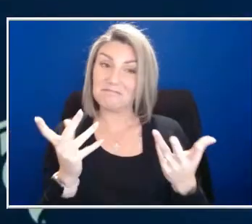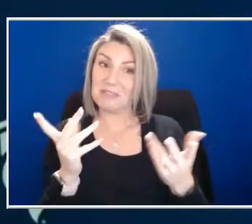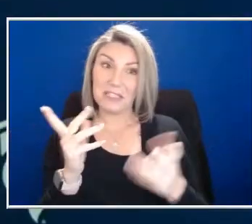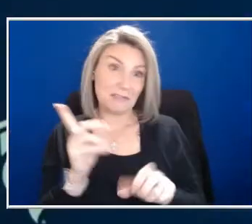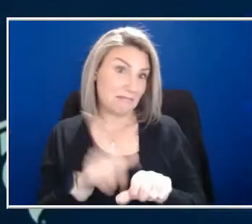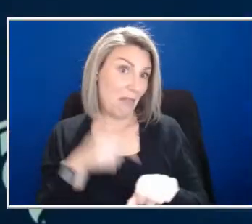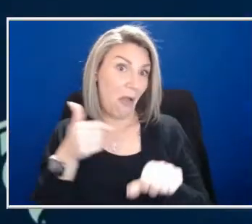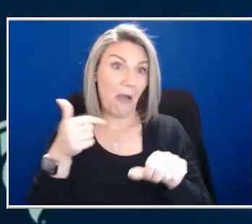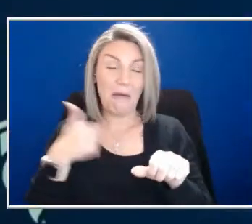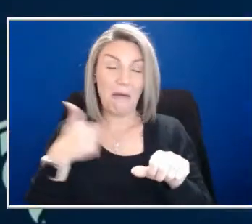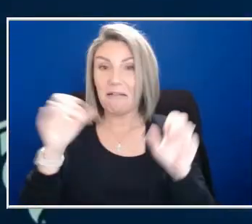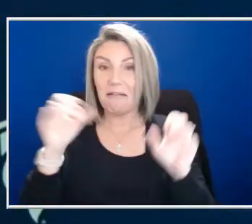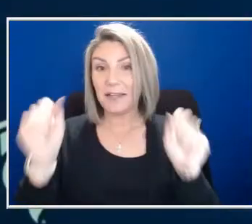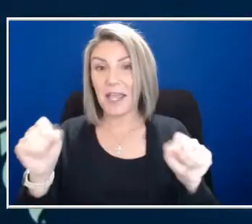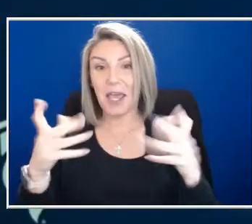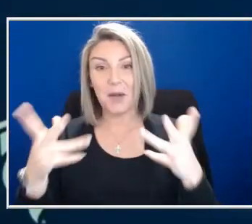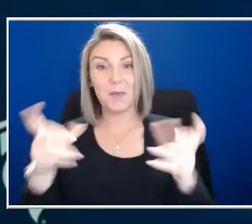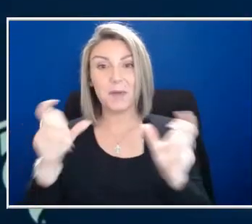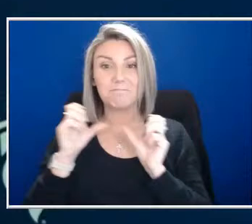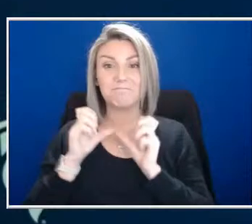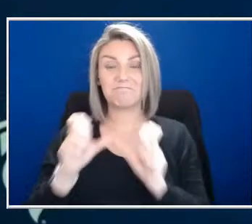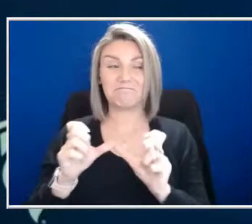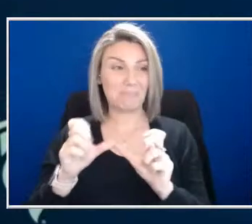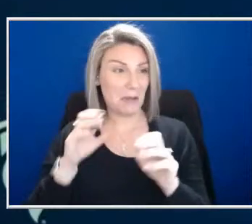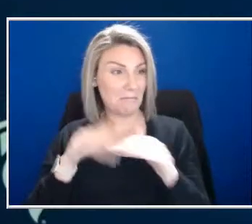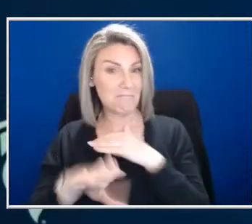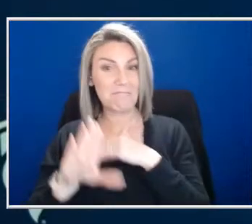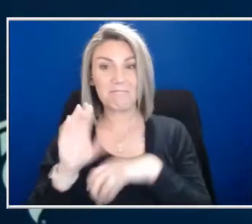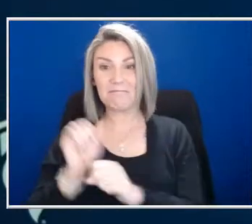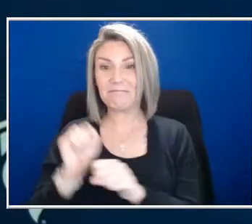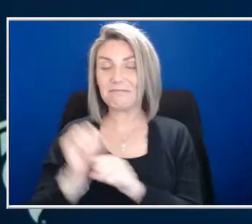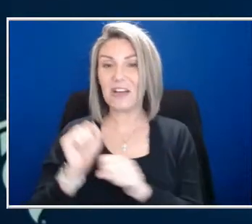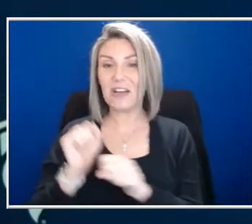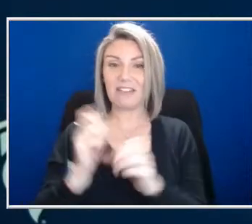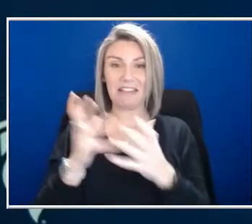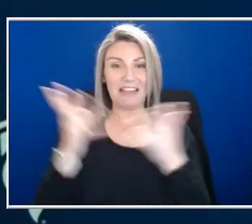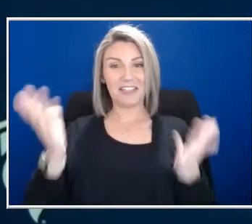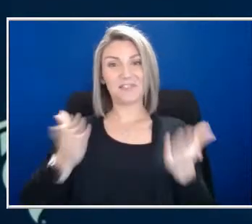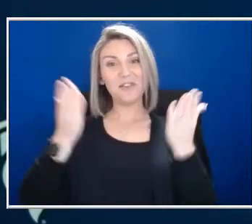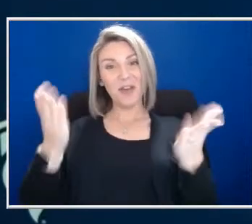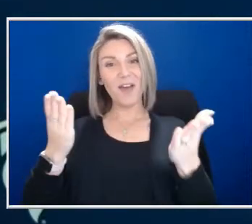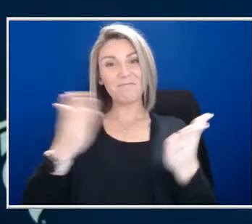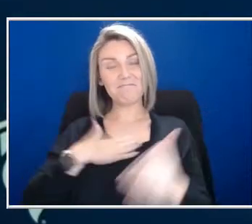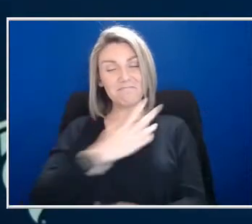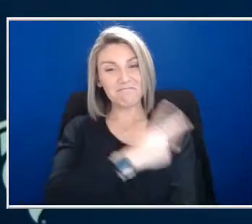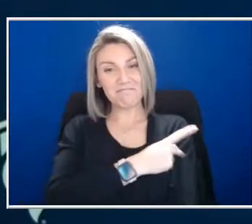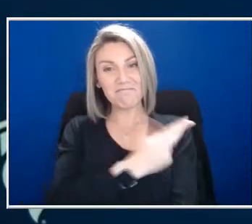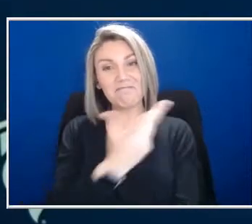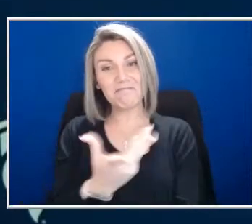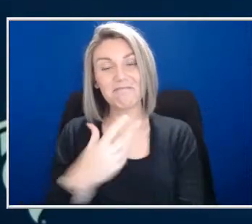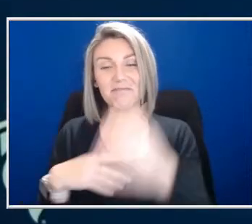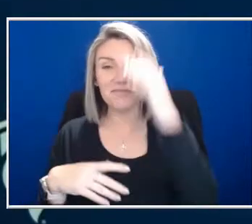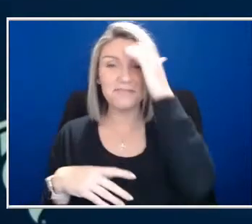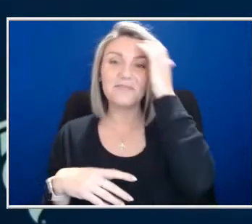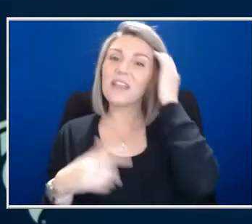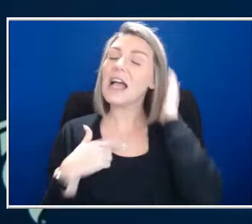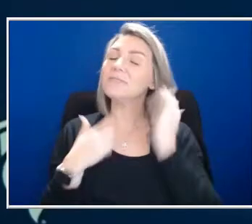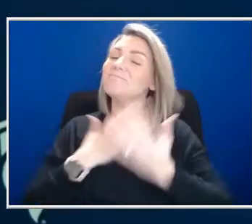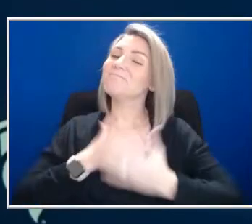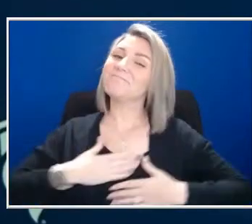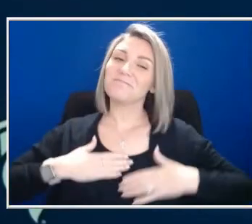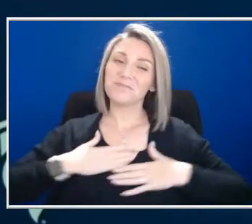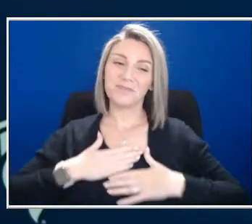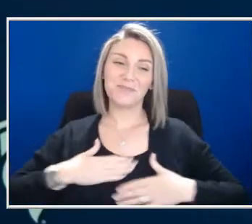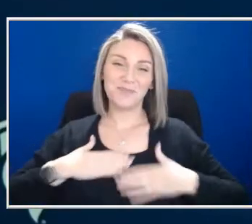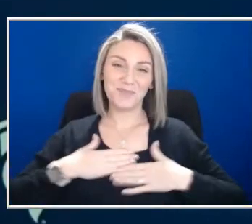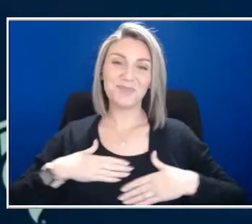want to keep coming in. I think I've still got a lot to offer, and I enjoy it. And that's